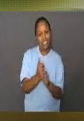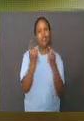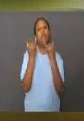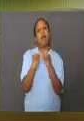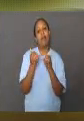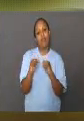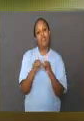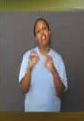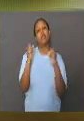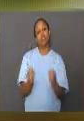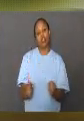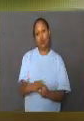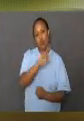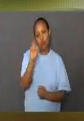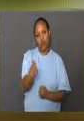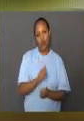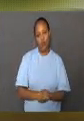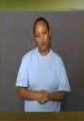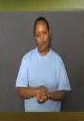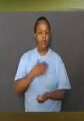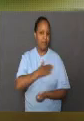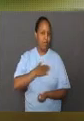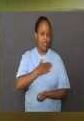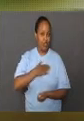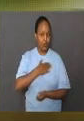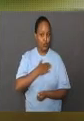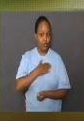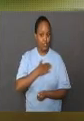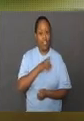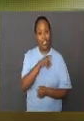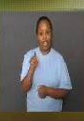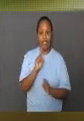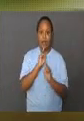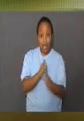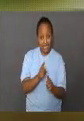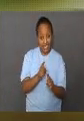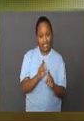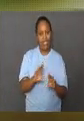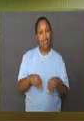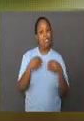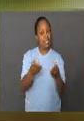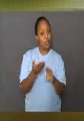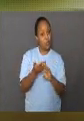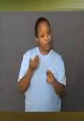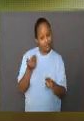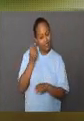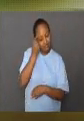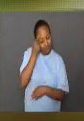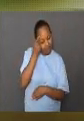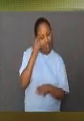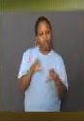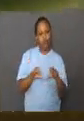these two people? Please consider your answers carefully before writing them